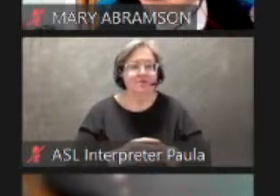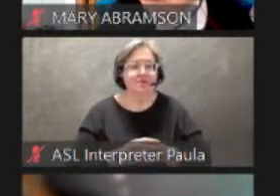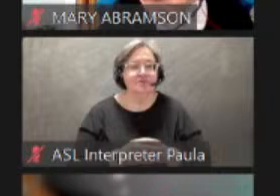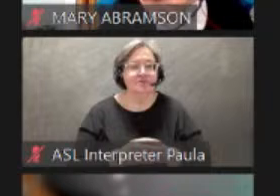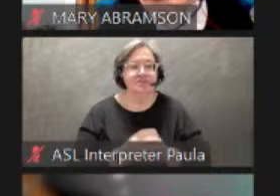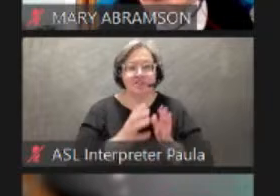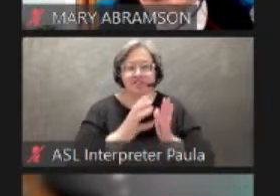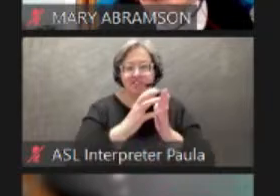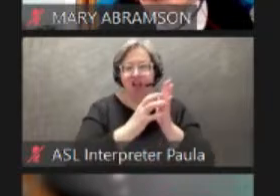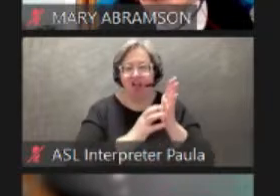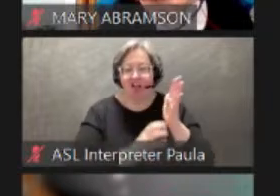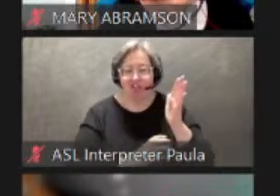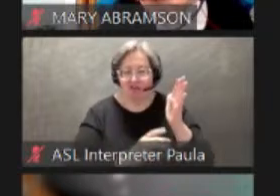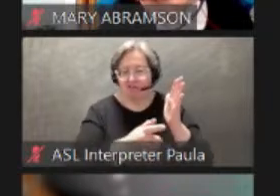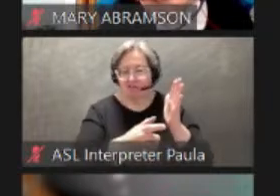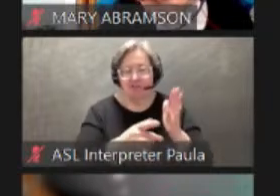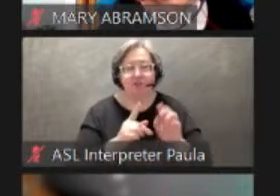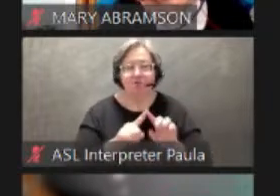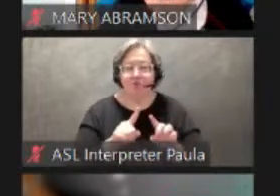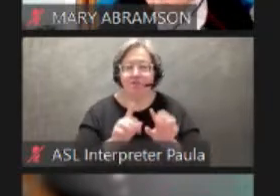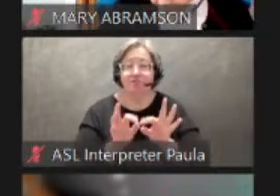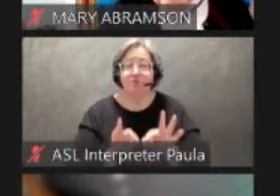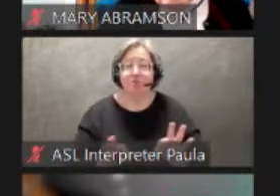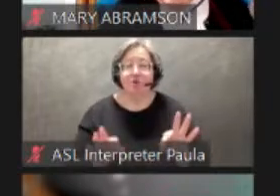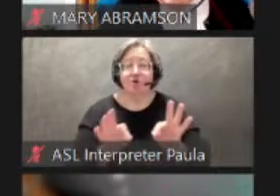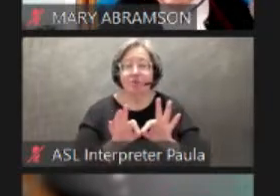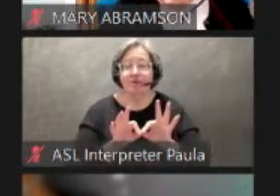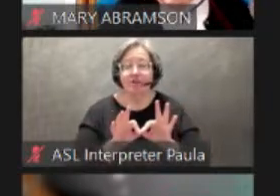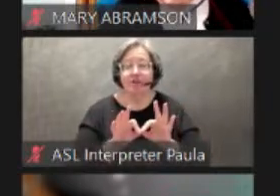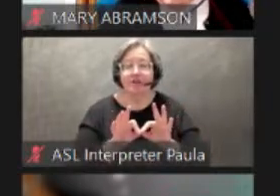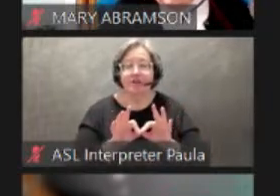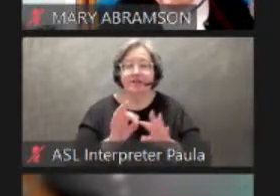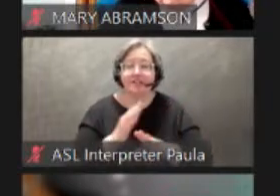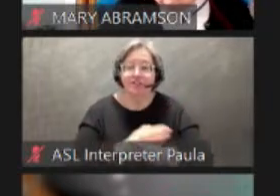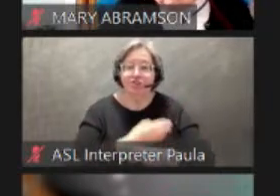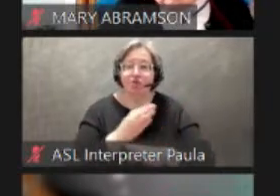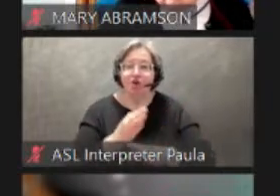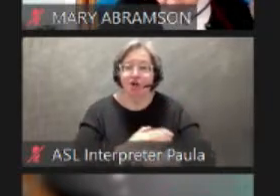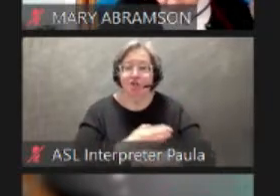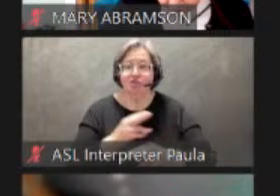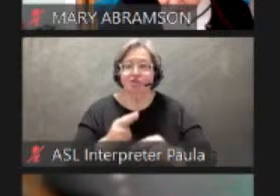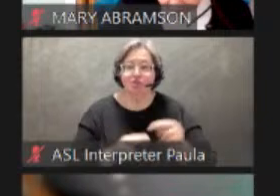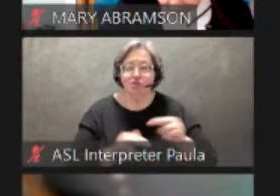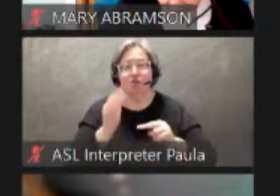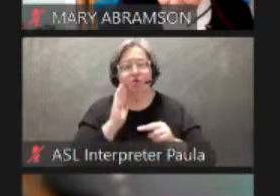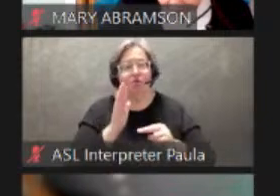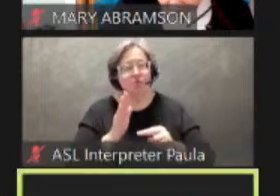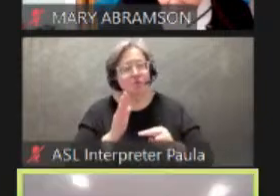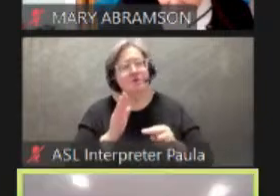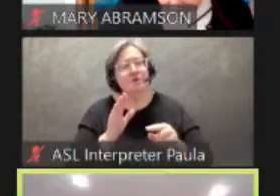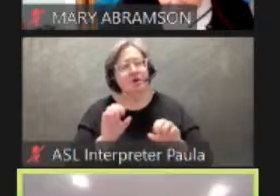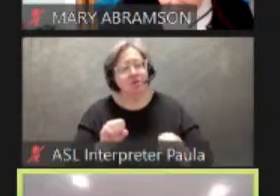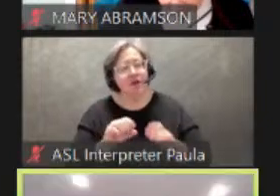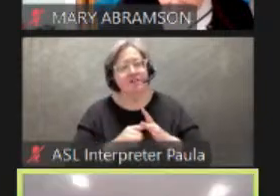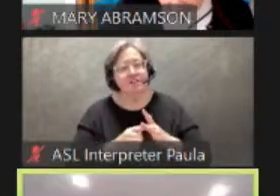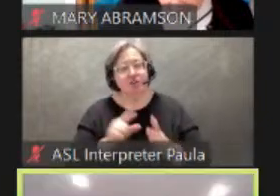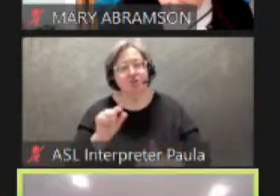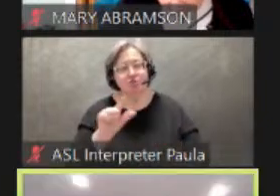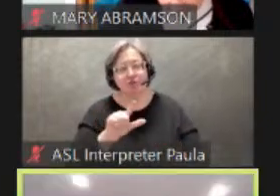the real thing that's important here is that construction is likely to start in